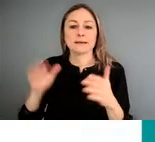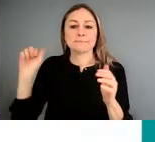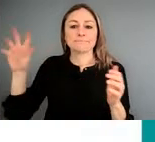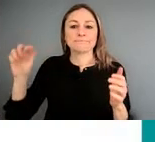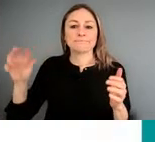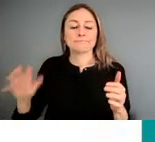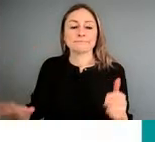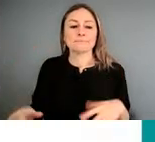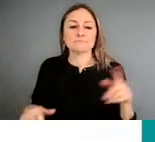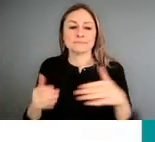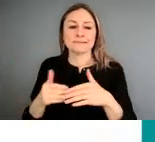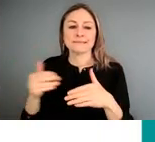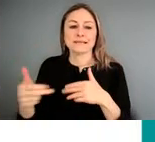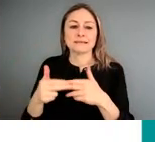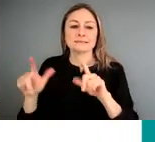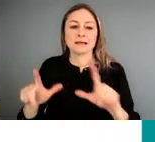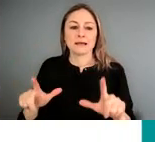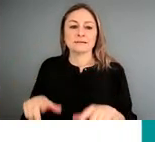please.